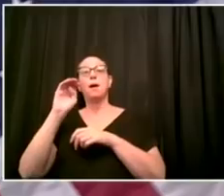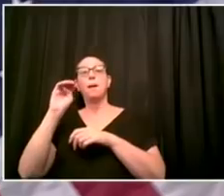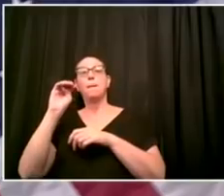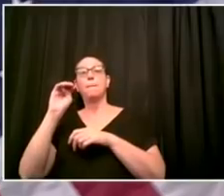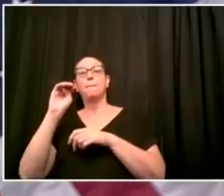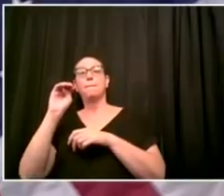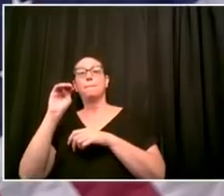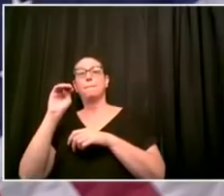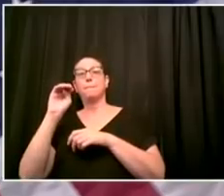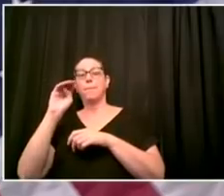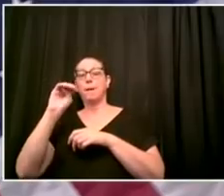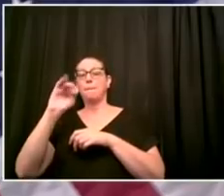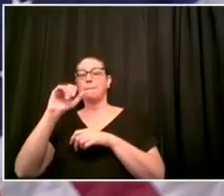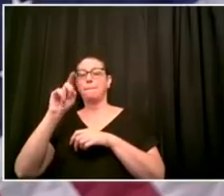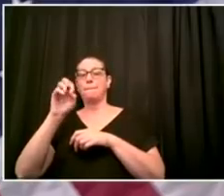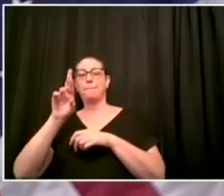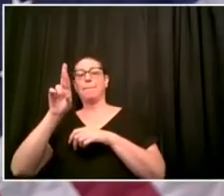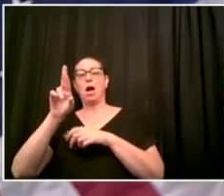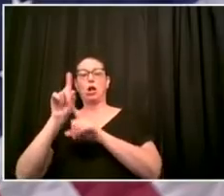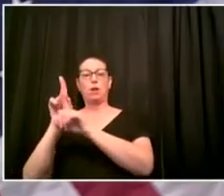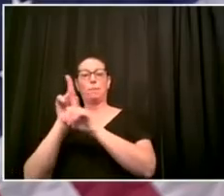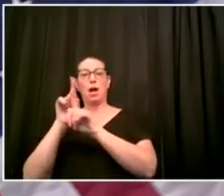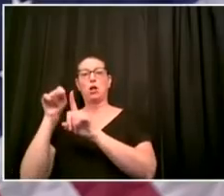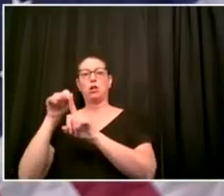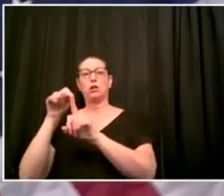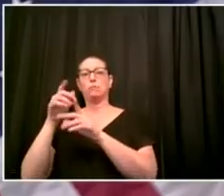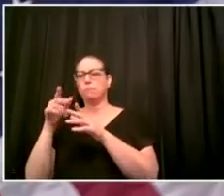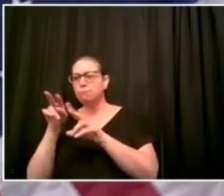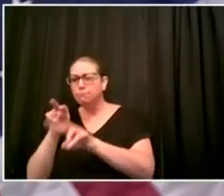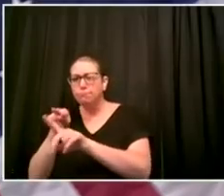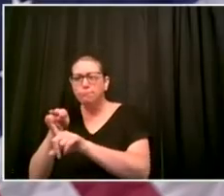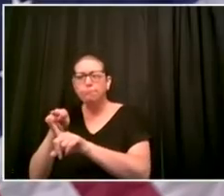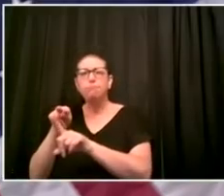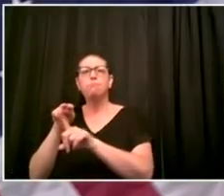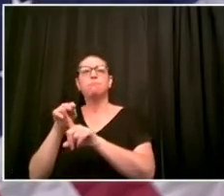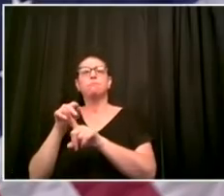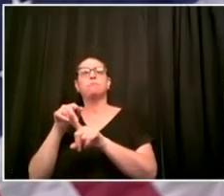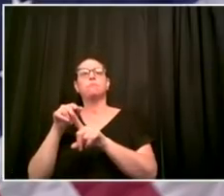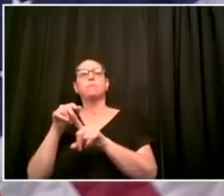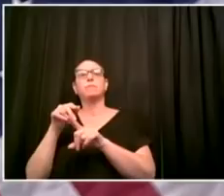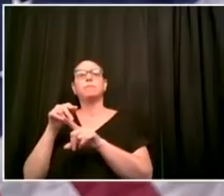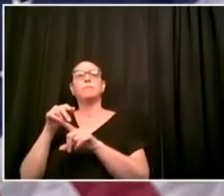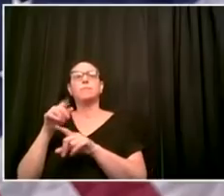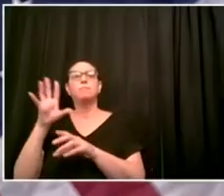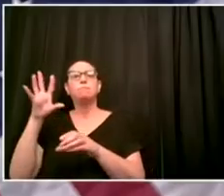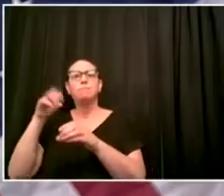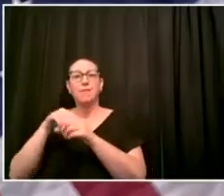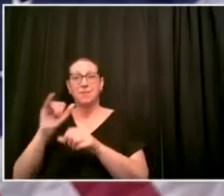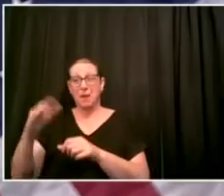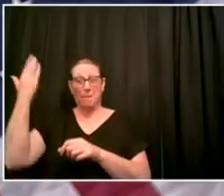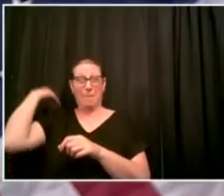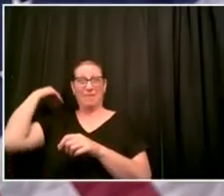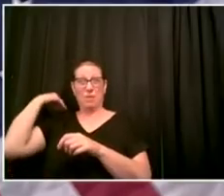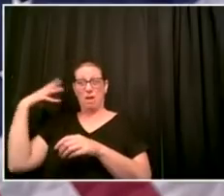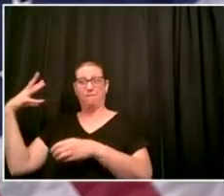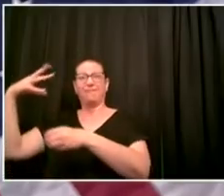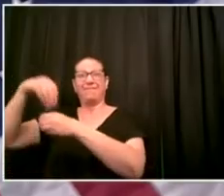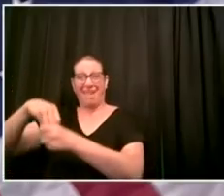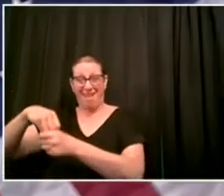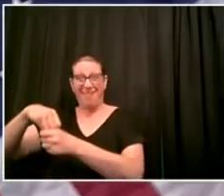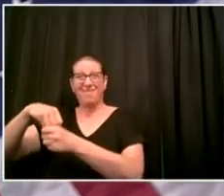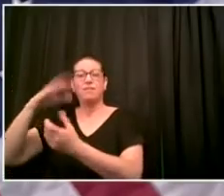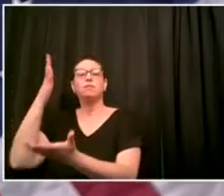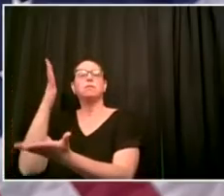with the monitor. If the monitor has concerns, we're always going to work cooperatively. If there's a legal action being